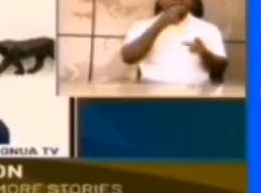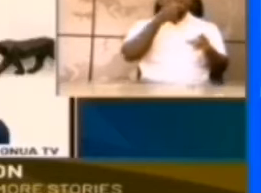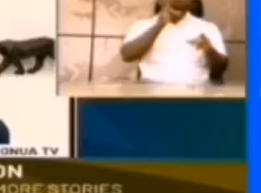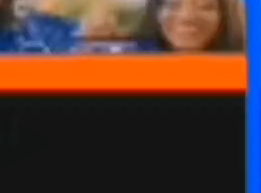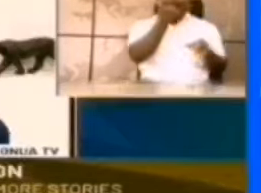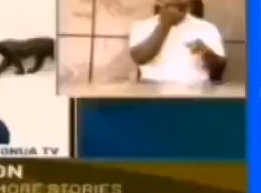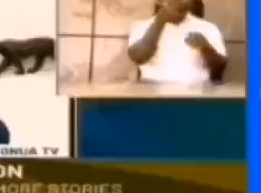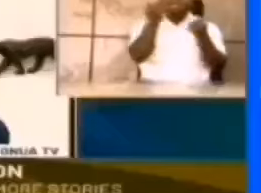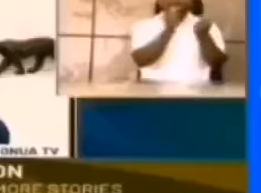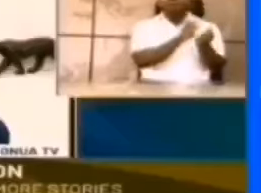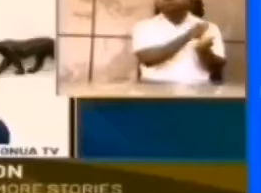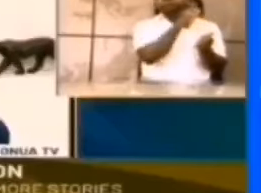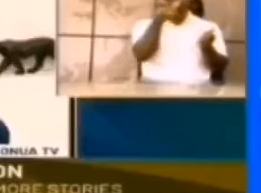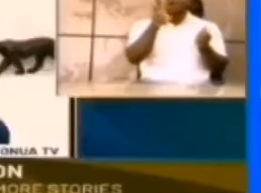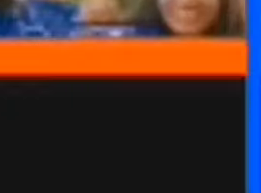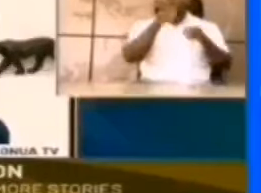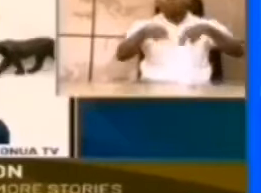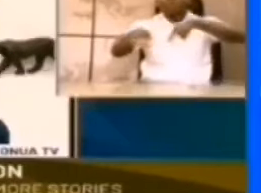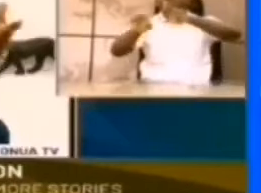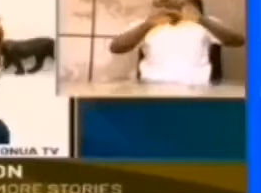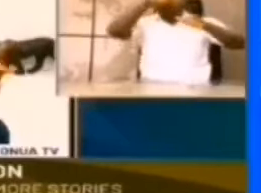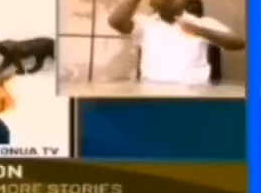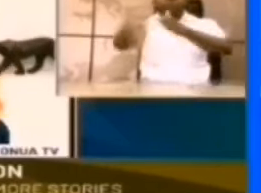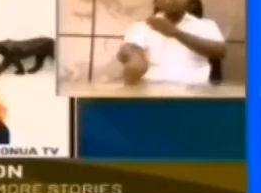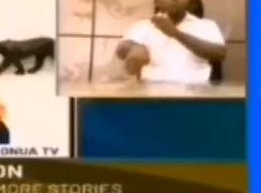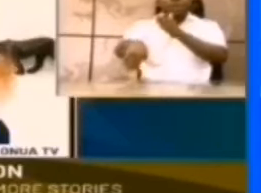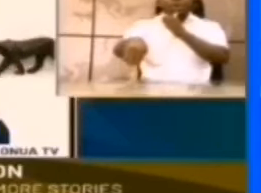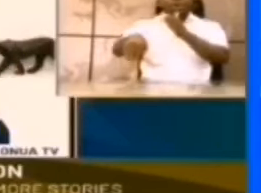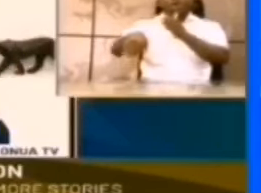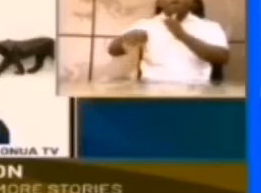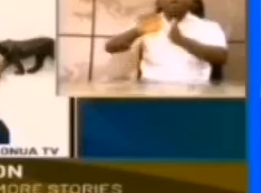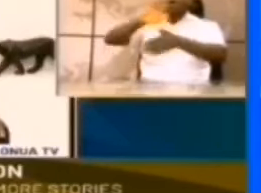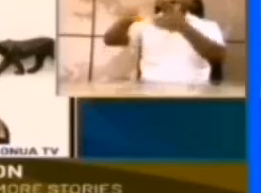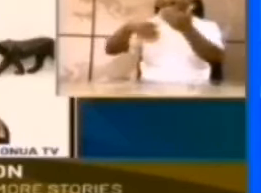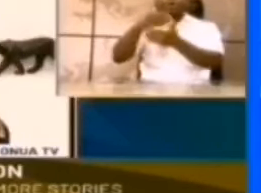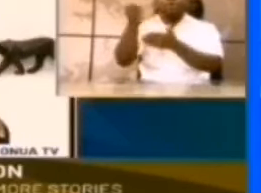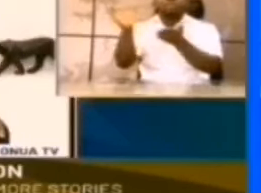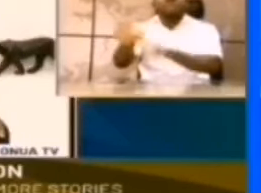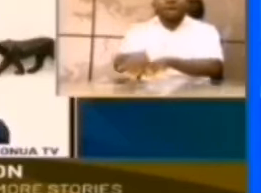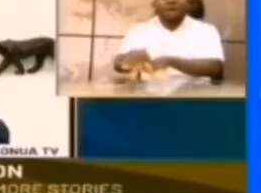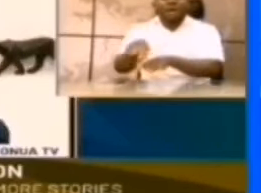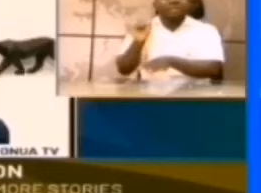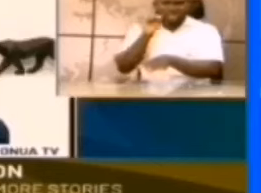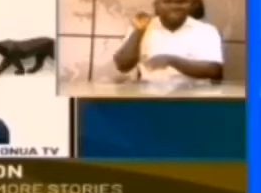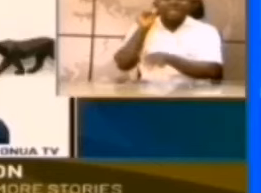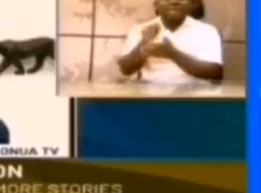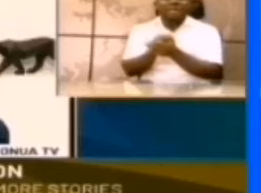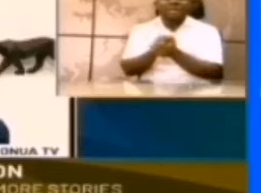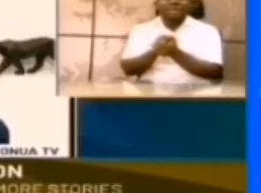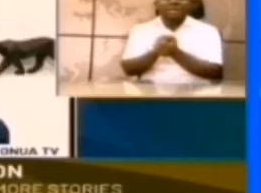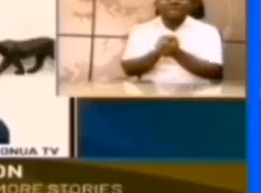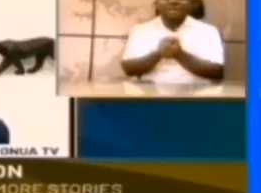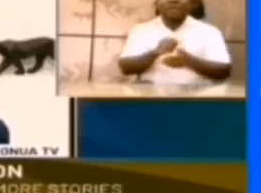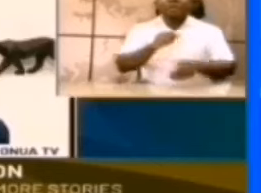Jayana Ashe and Rouse and Lenin and San and Oklagon. Fire service of Fellow Kruma, Omeyan Fusubiao.